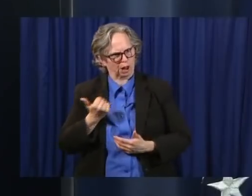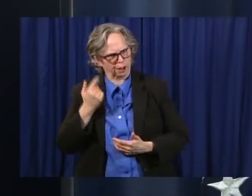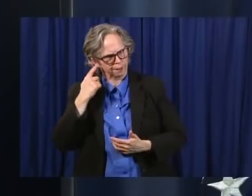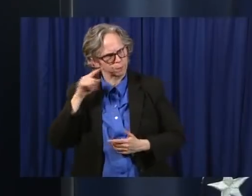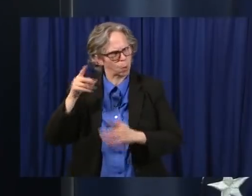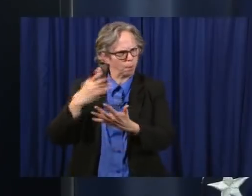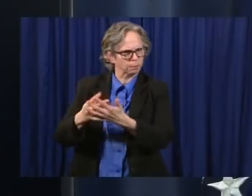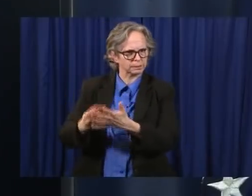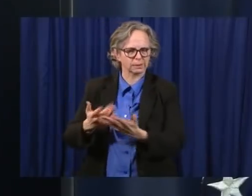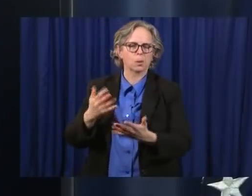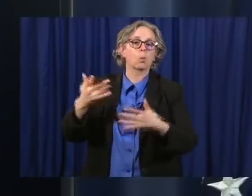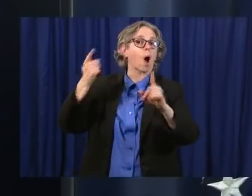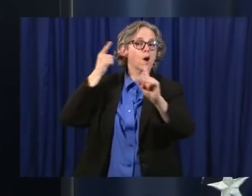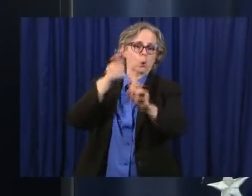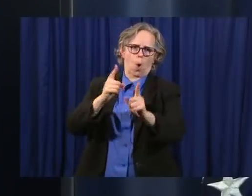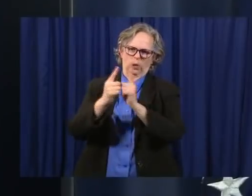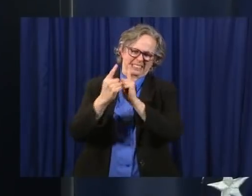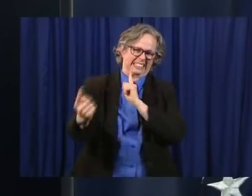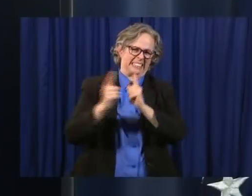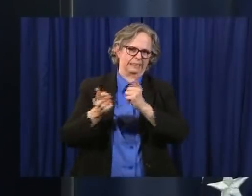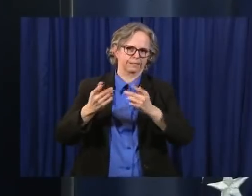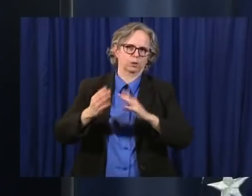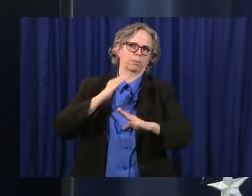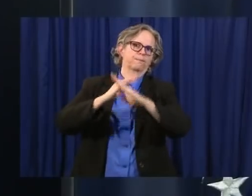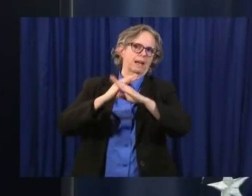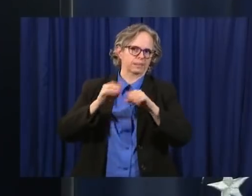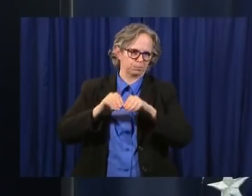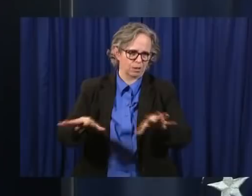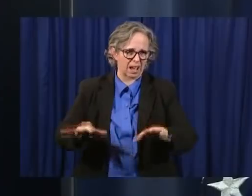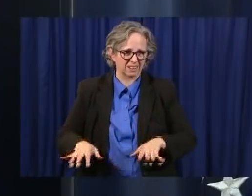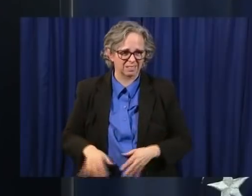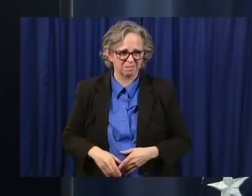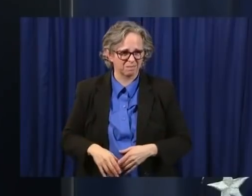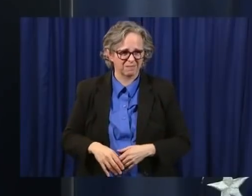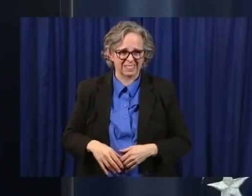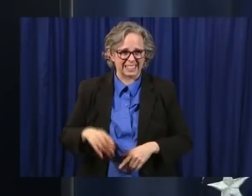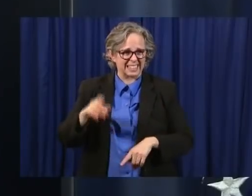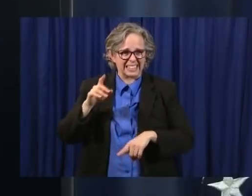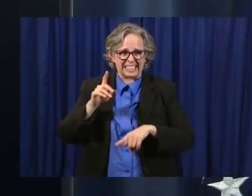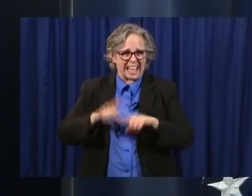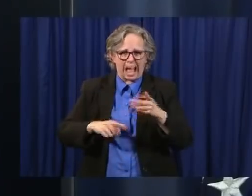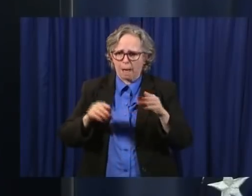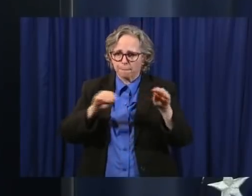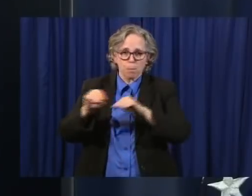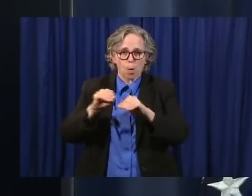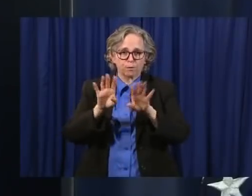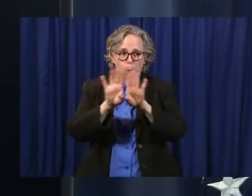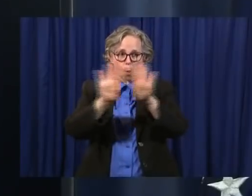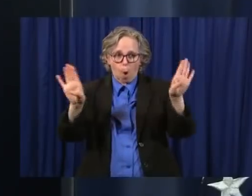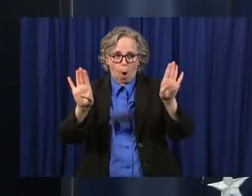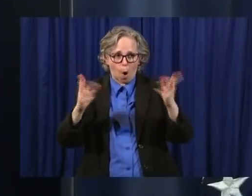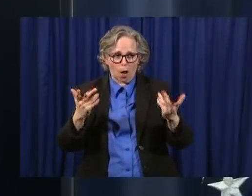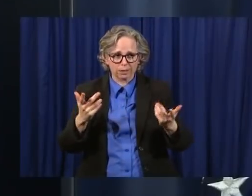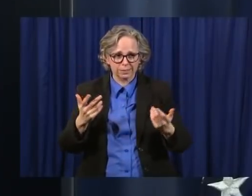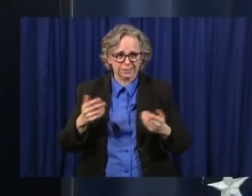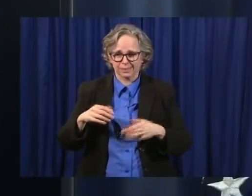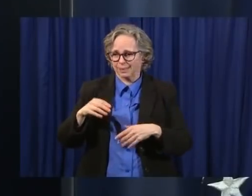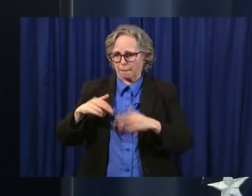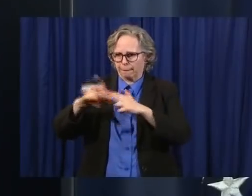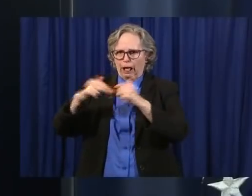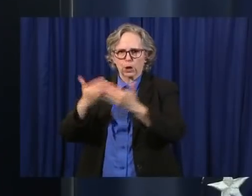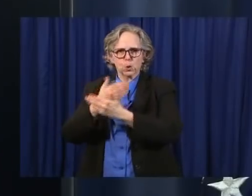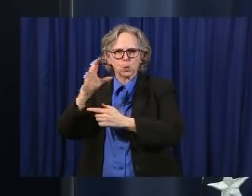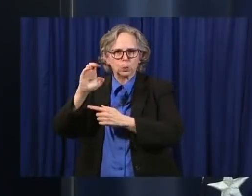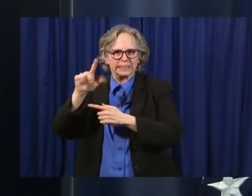of COVID. We can't change our physical plant and that make cells, but we can try to have people live farther